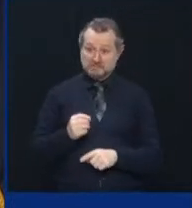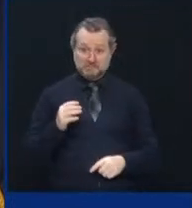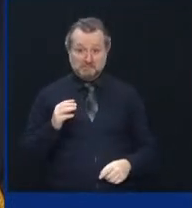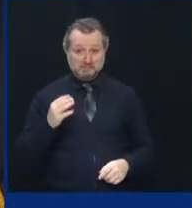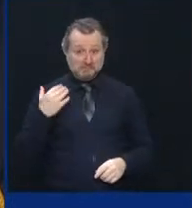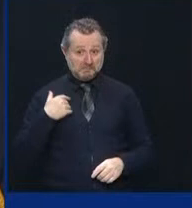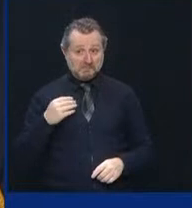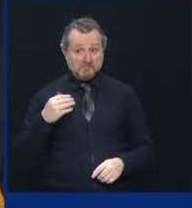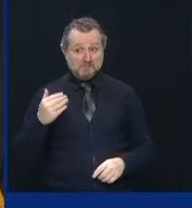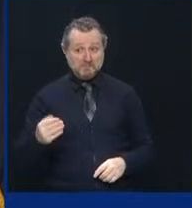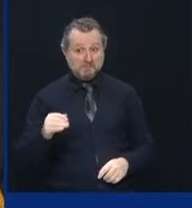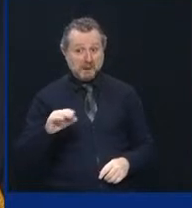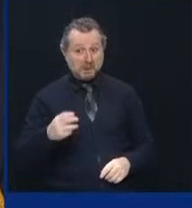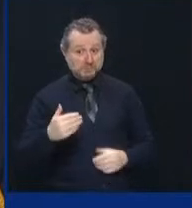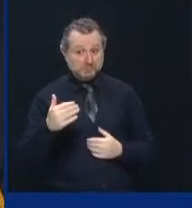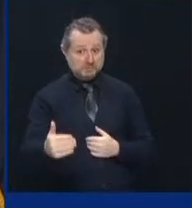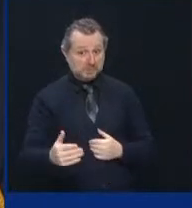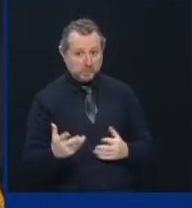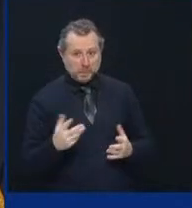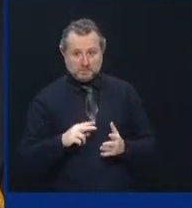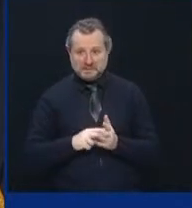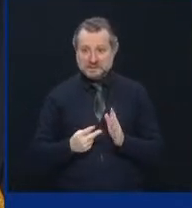if it's a dominant strain?